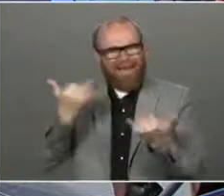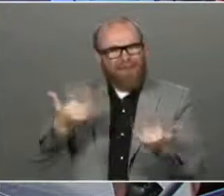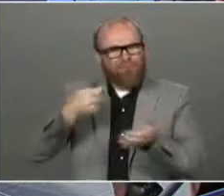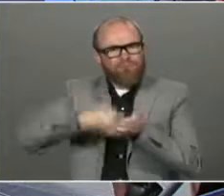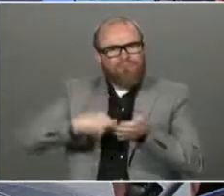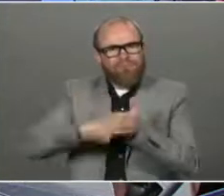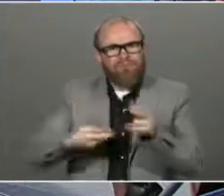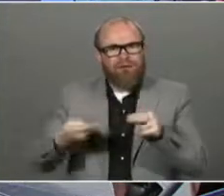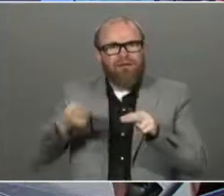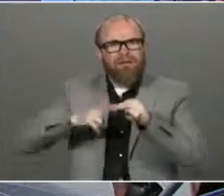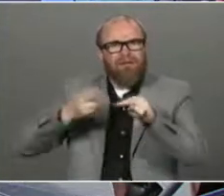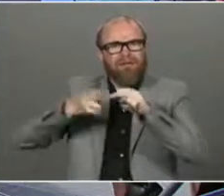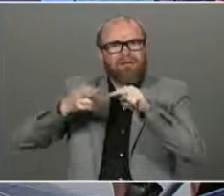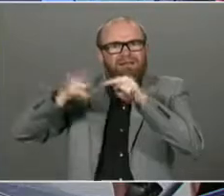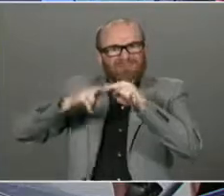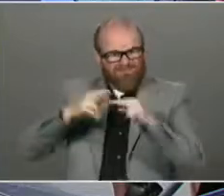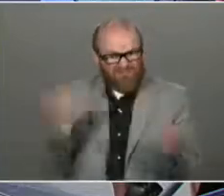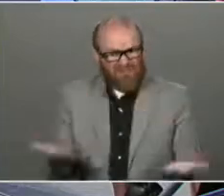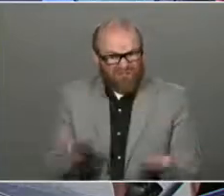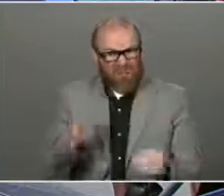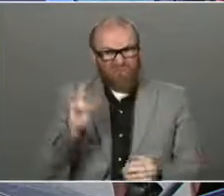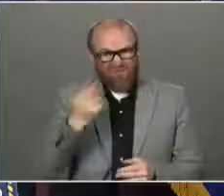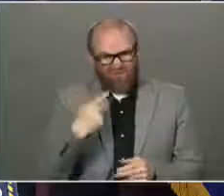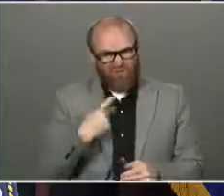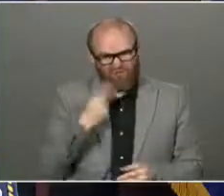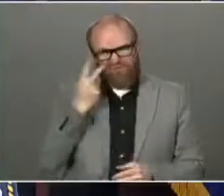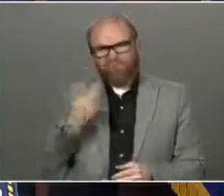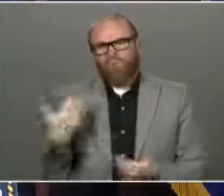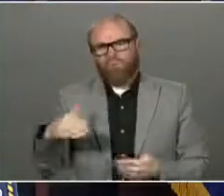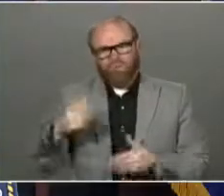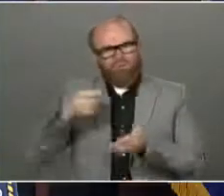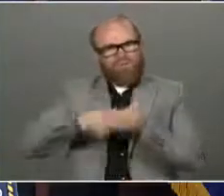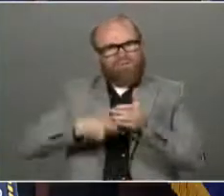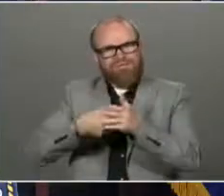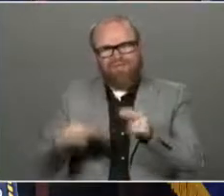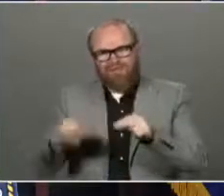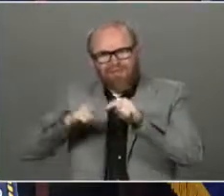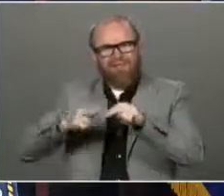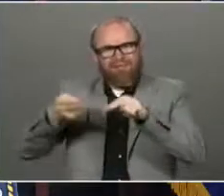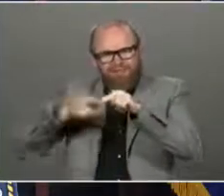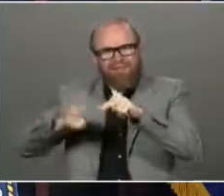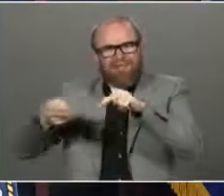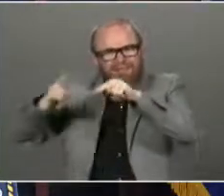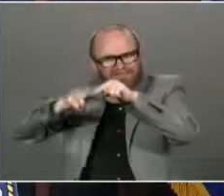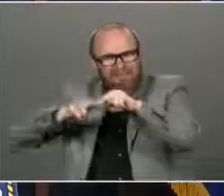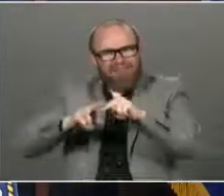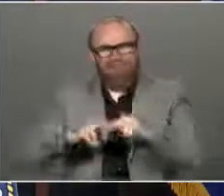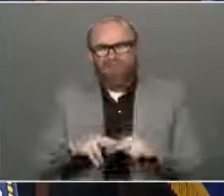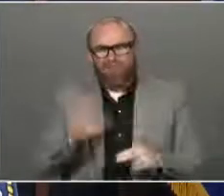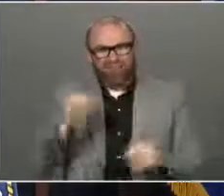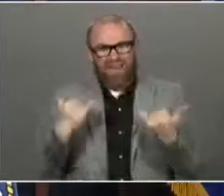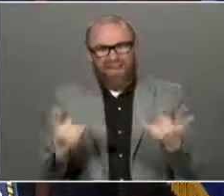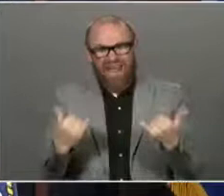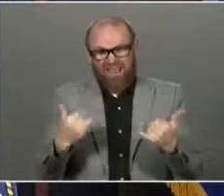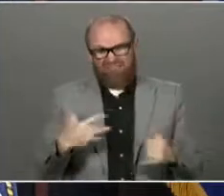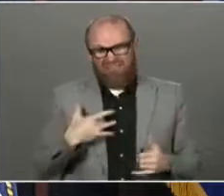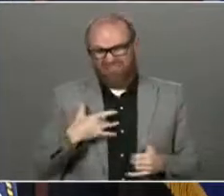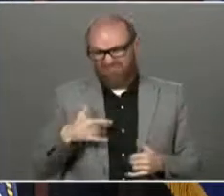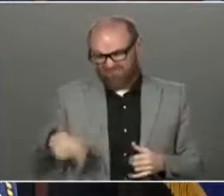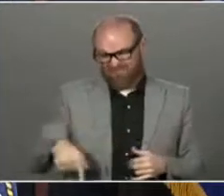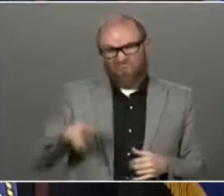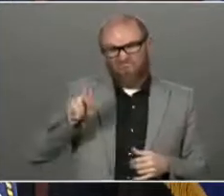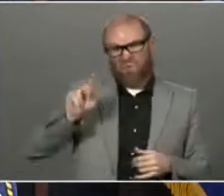specifically here in Utah. The U.S. Department of Labor reported that Utah and other western states are experiencing the highest inflation rates in the